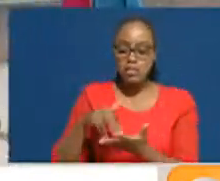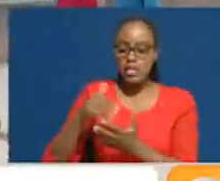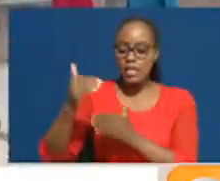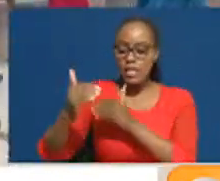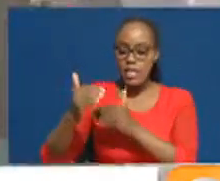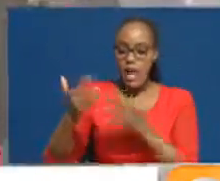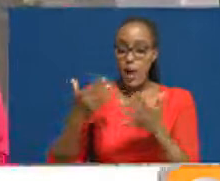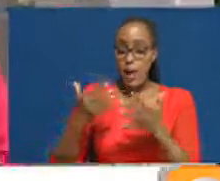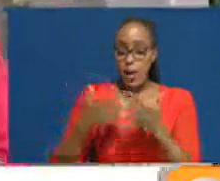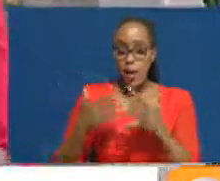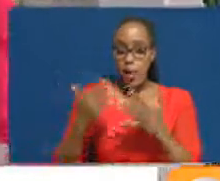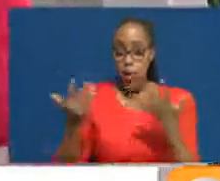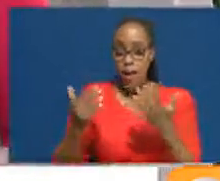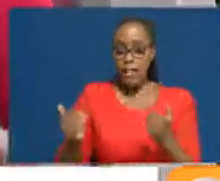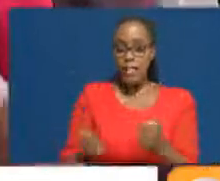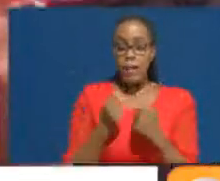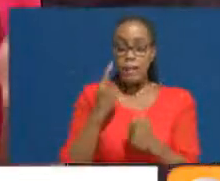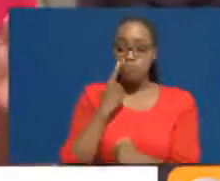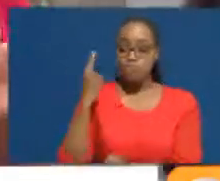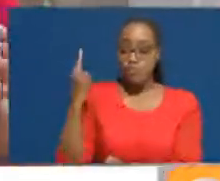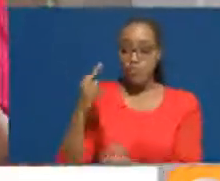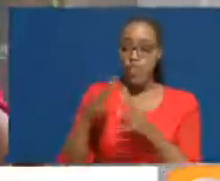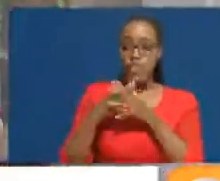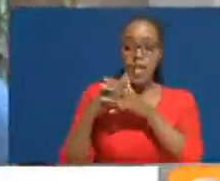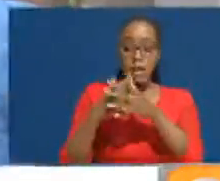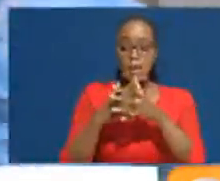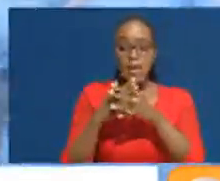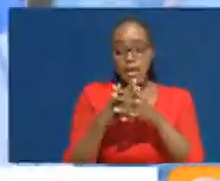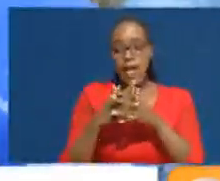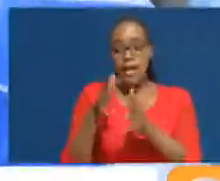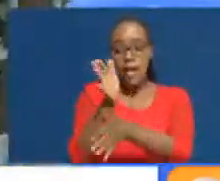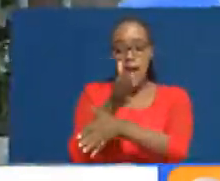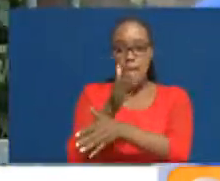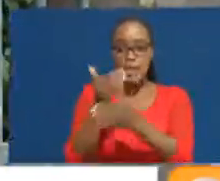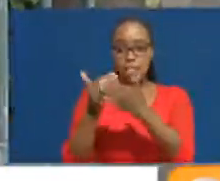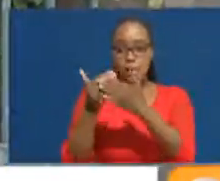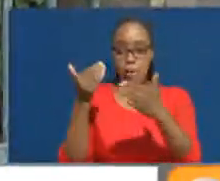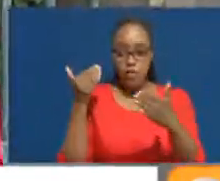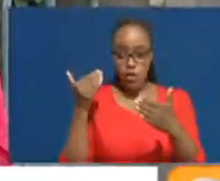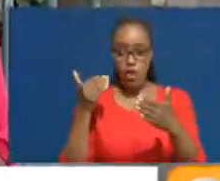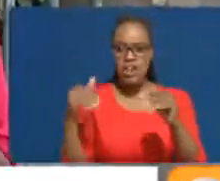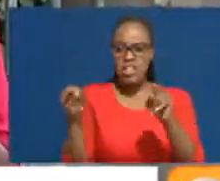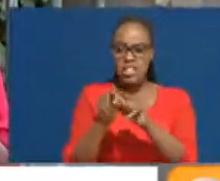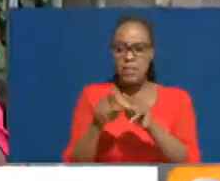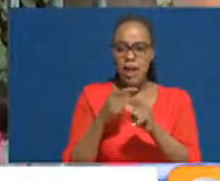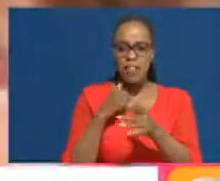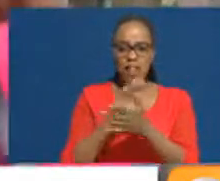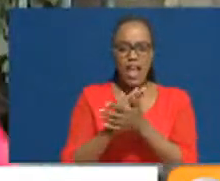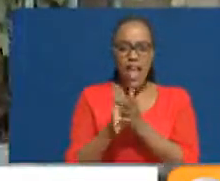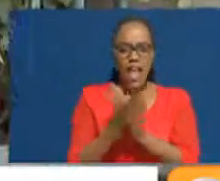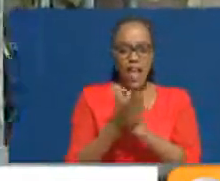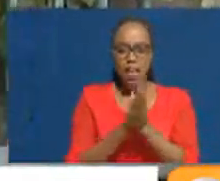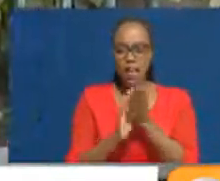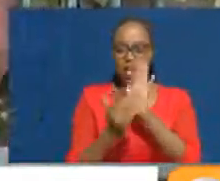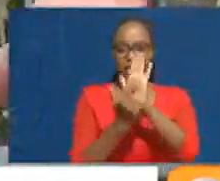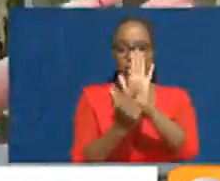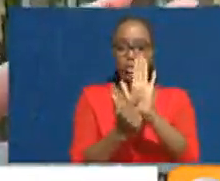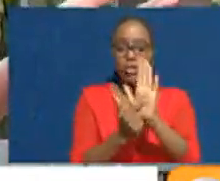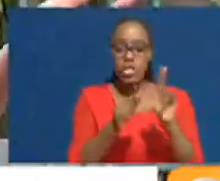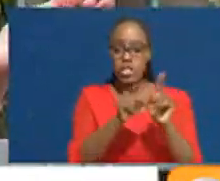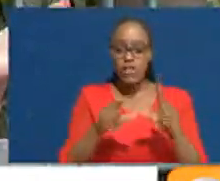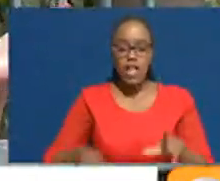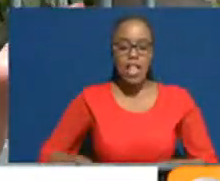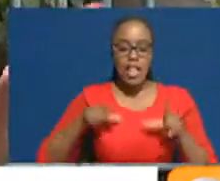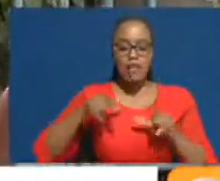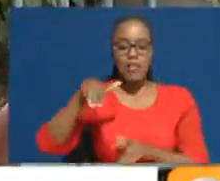all happened. This is where the US Embassy stood tall. It's almost like there is nothing to show for it. In fact, life